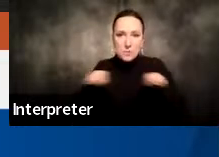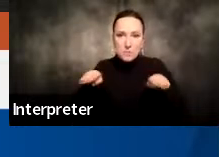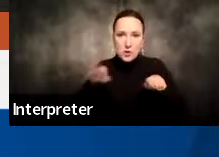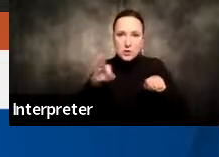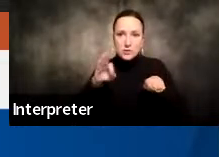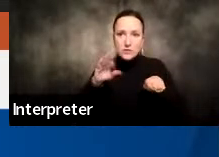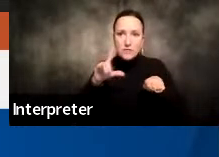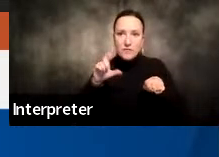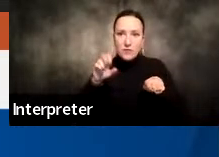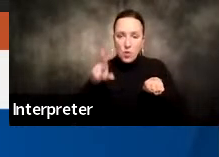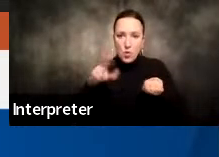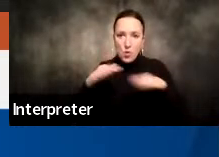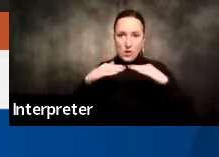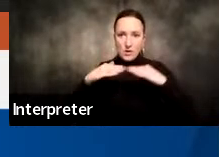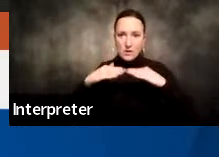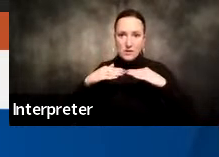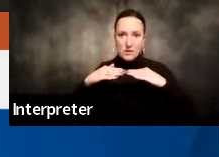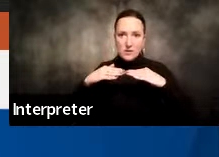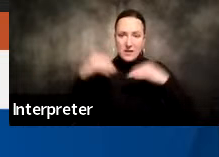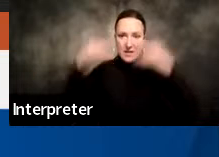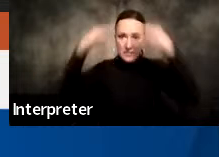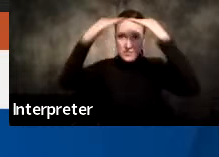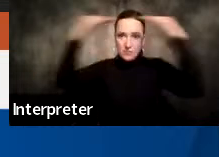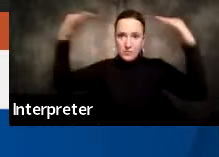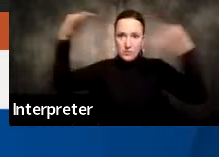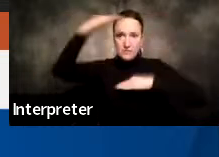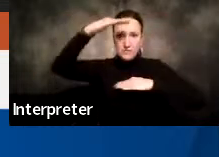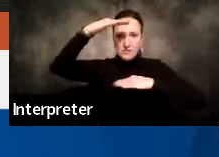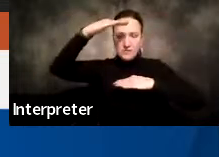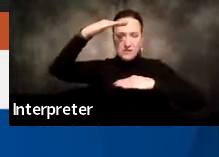those don't have any correlation to each other?